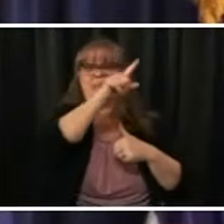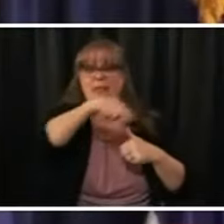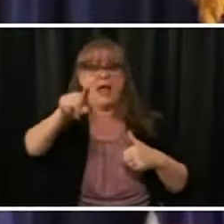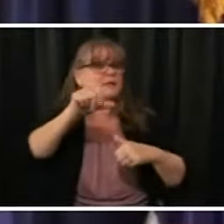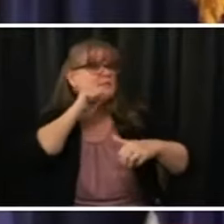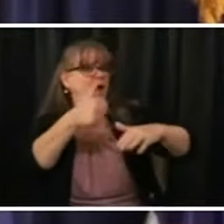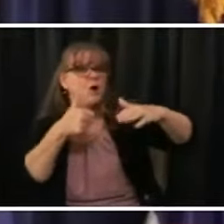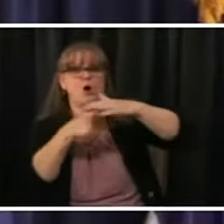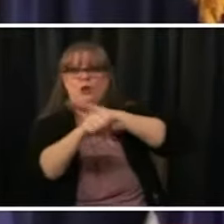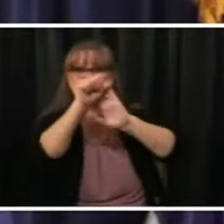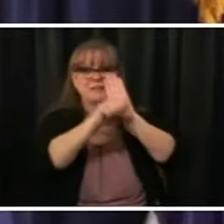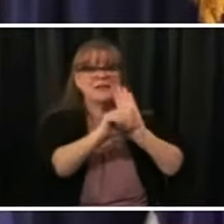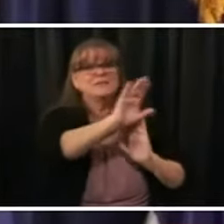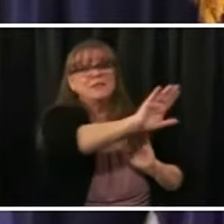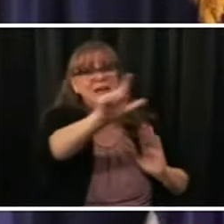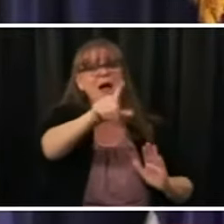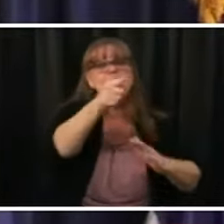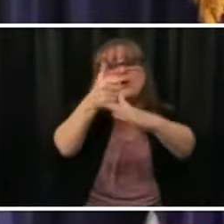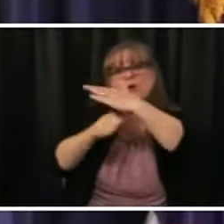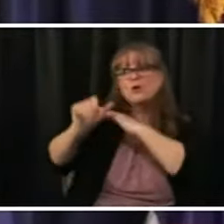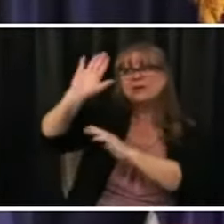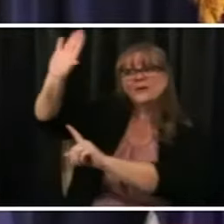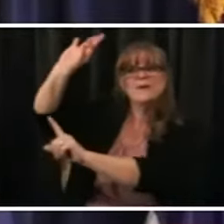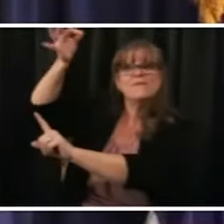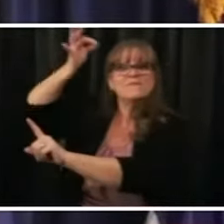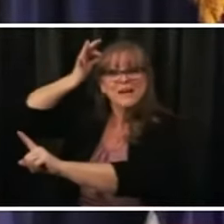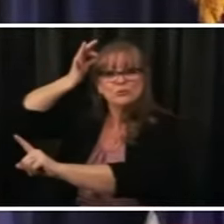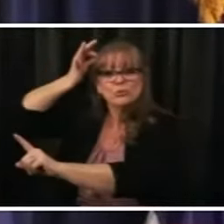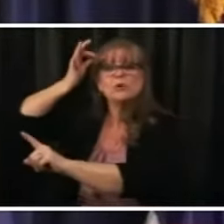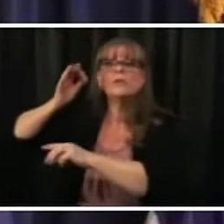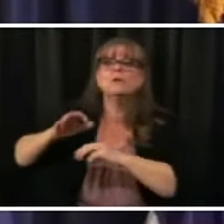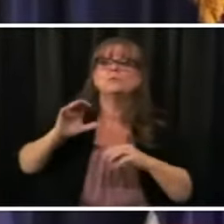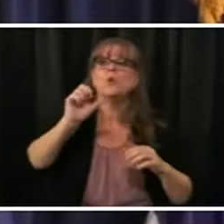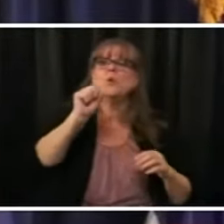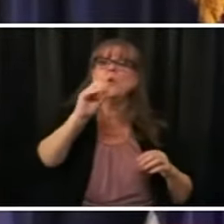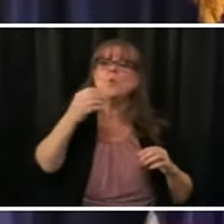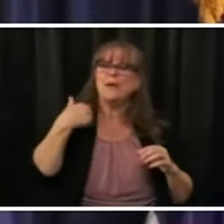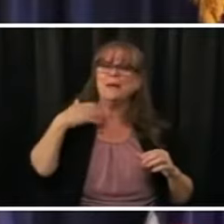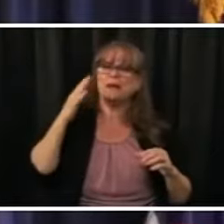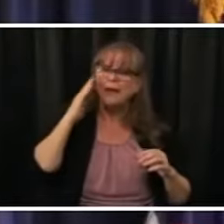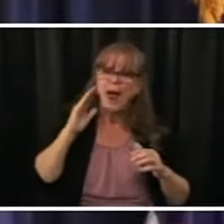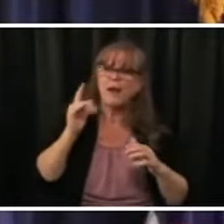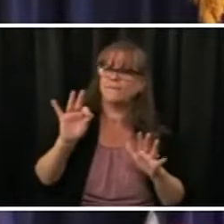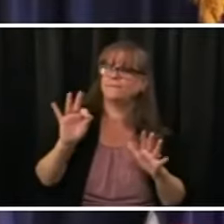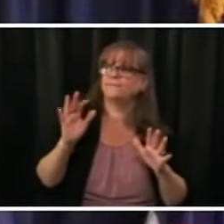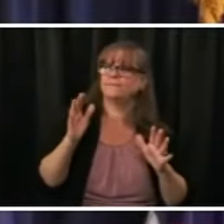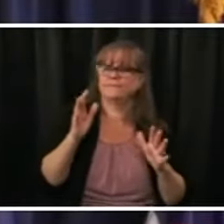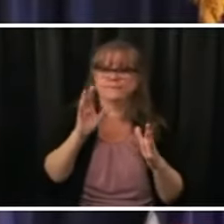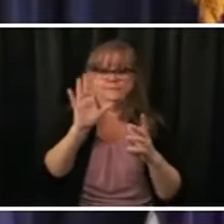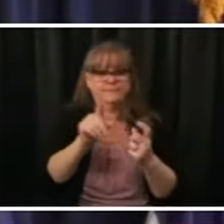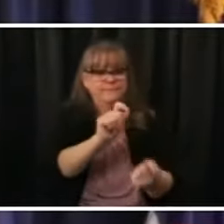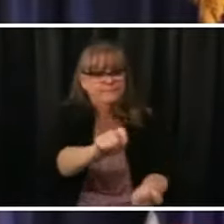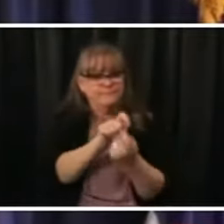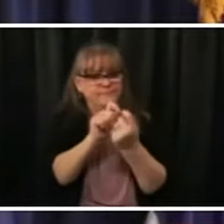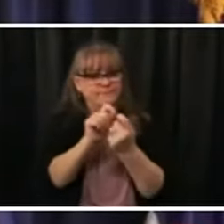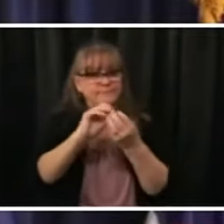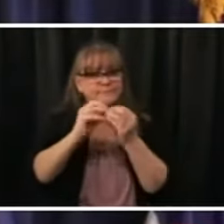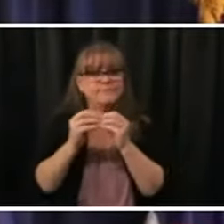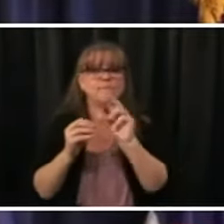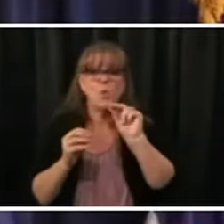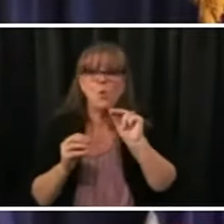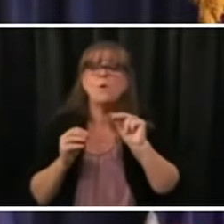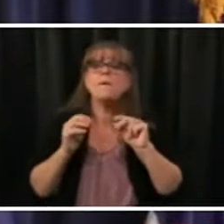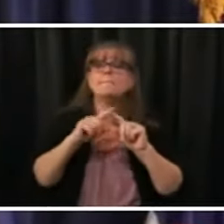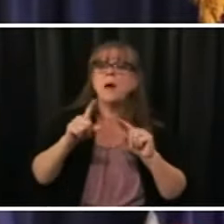those county by county. I mean, we know where the sites are and we have some information, but not the same information as if it came through us. And now the direct federal program